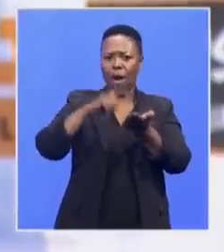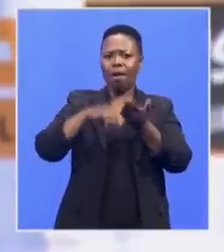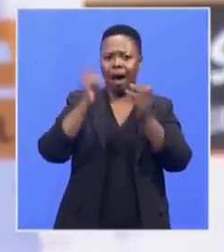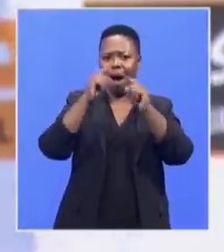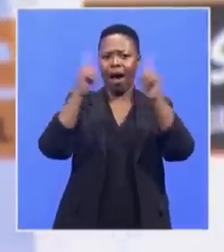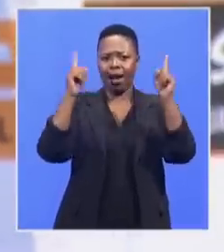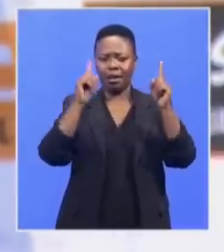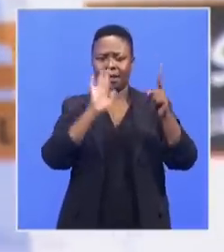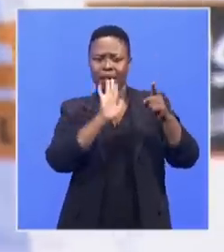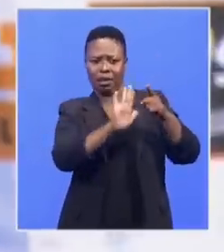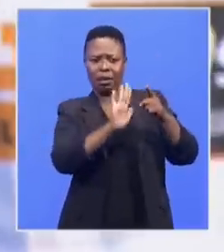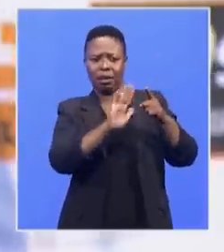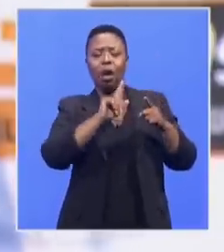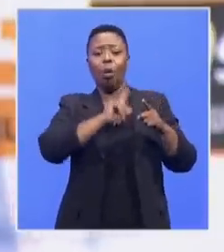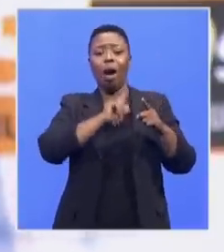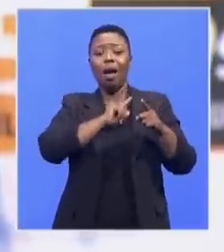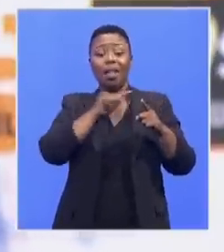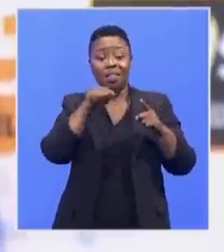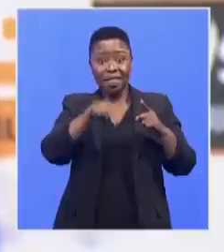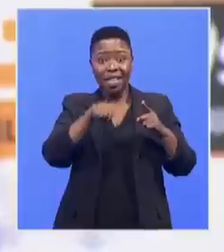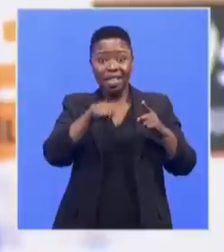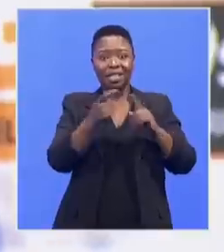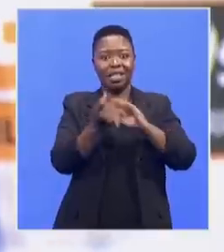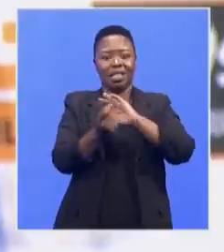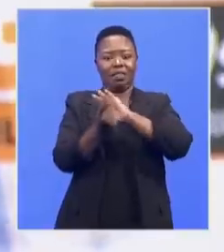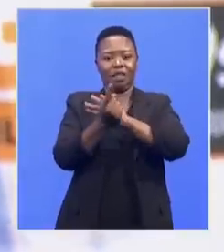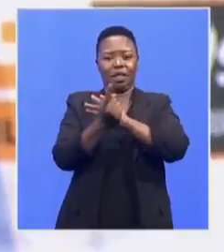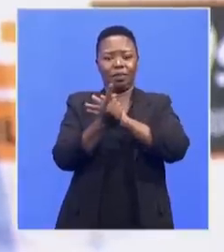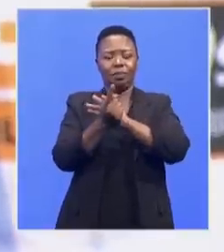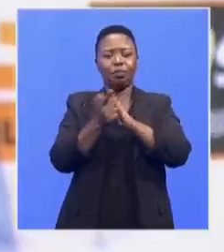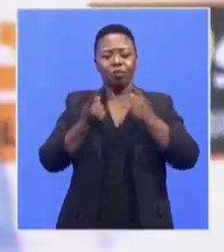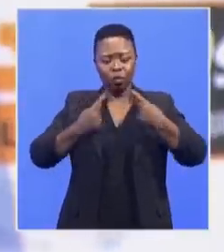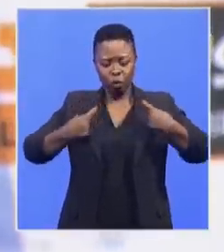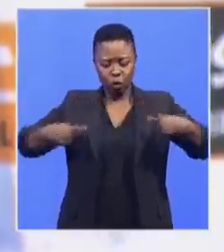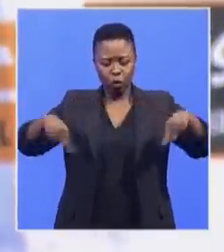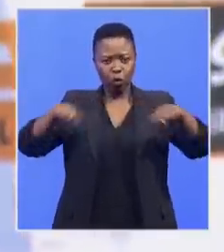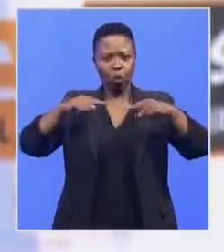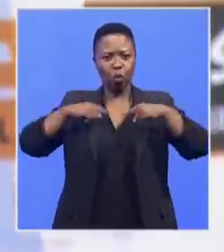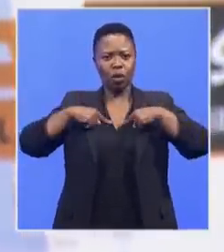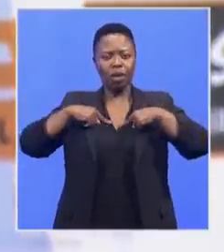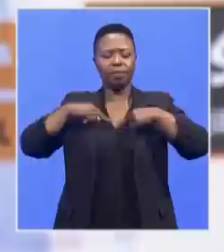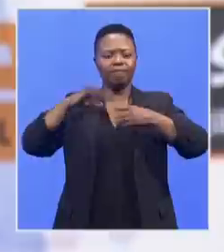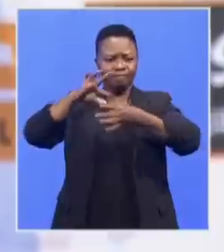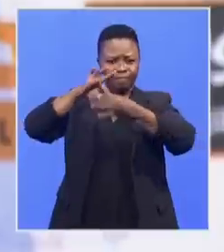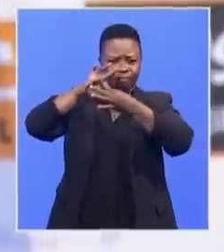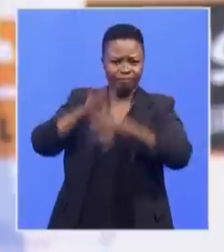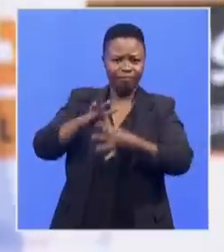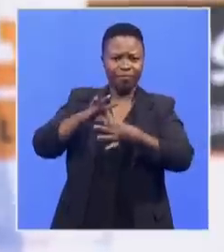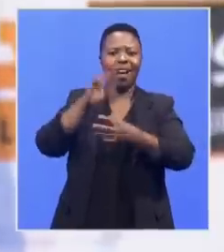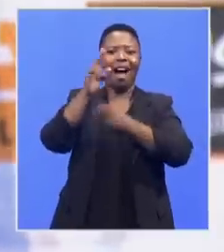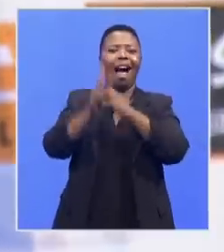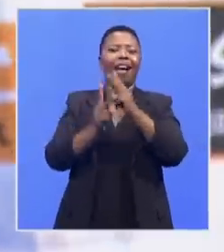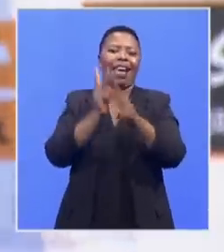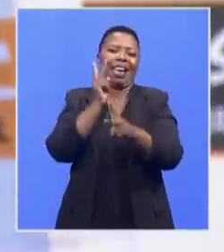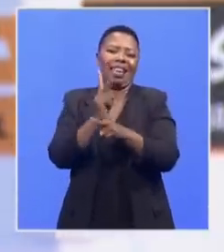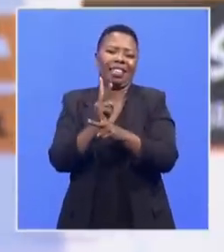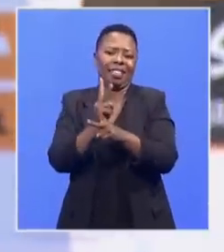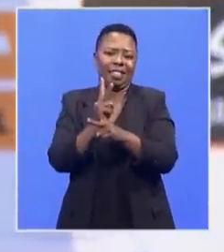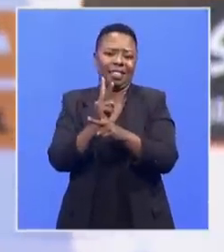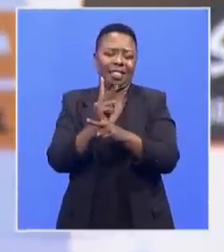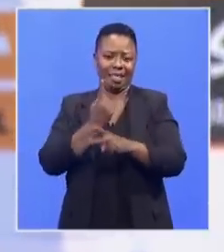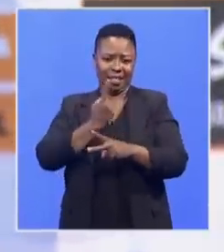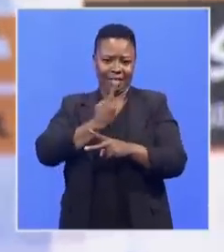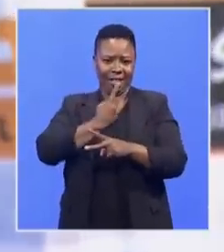occasion that we rededicate ourselves to work with